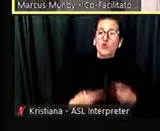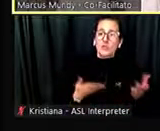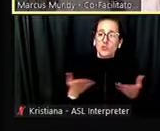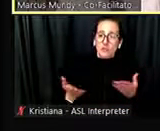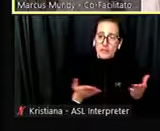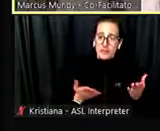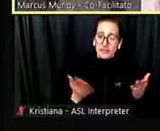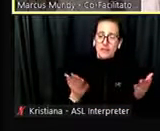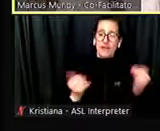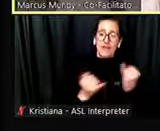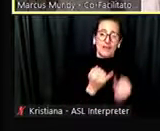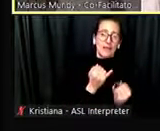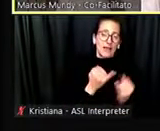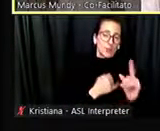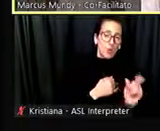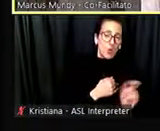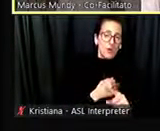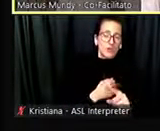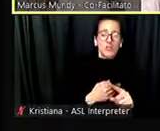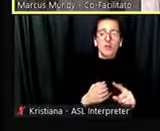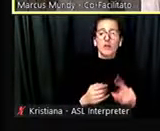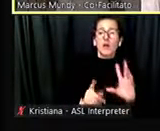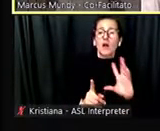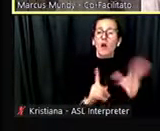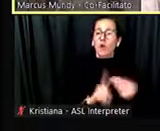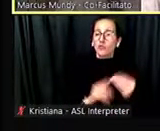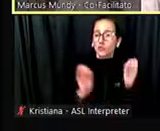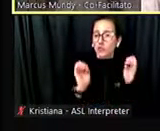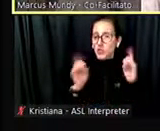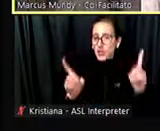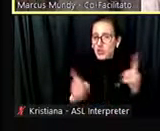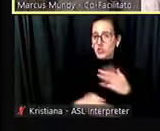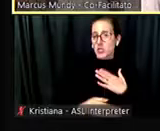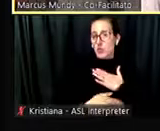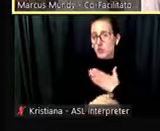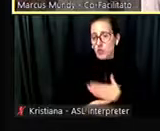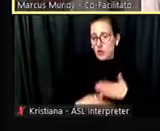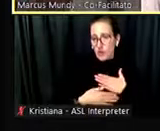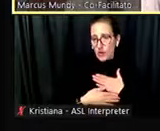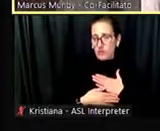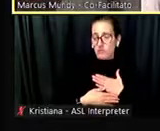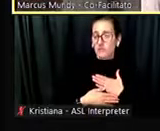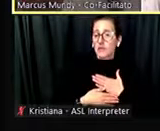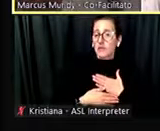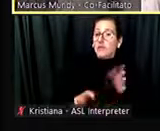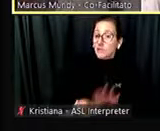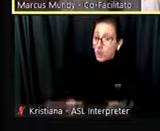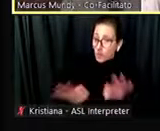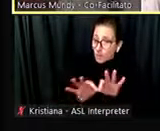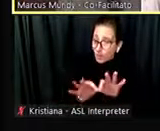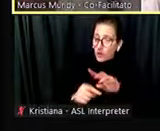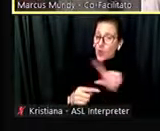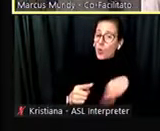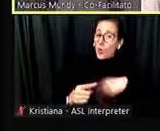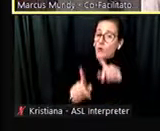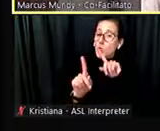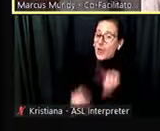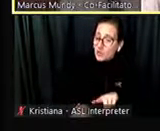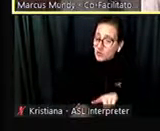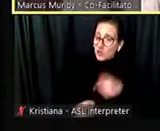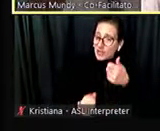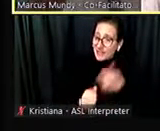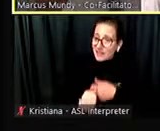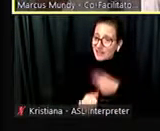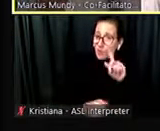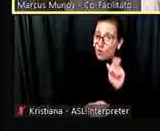with culture, education, and the recreation budget. But as you answer each question, you're answering each one individually.